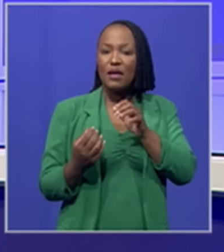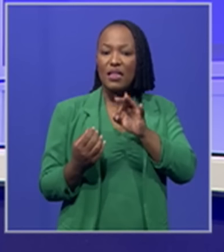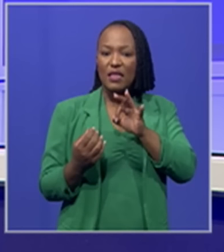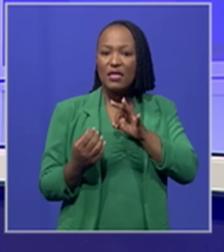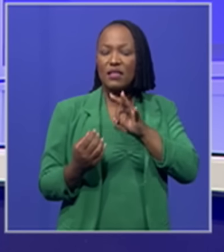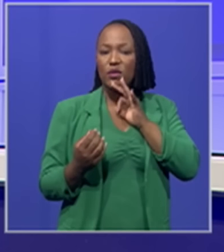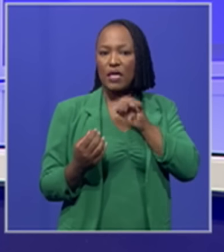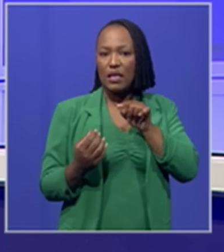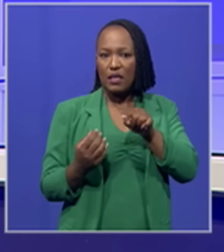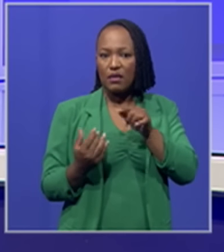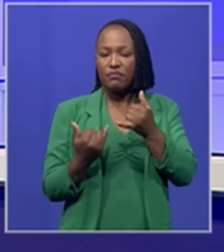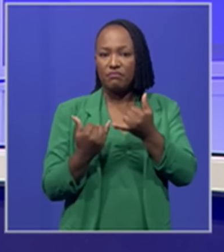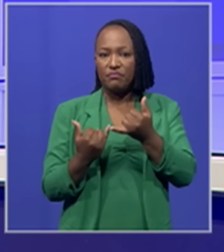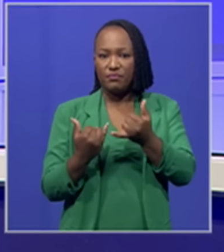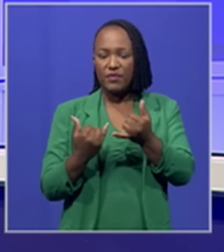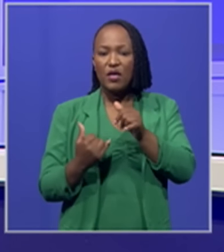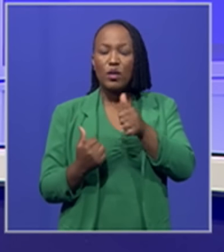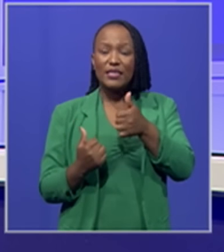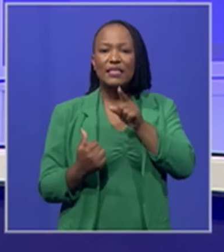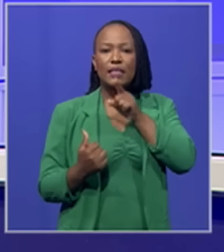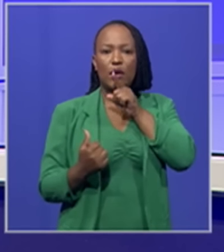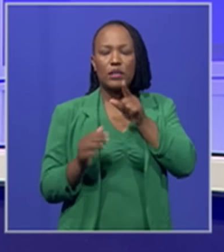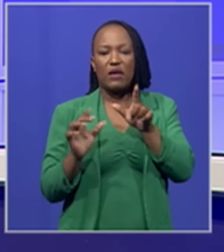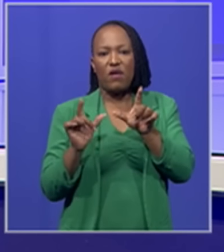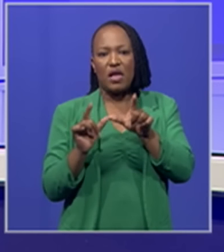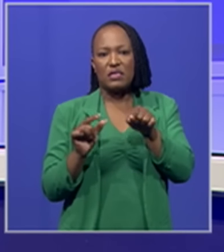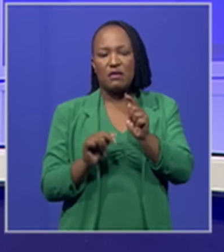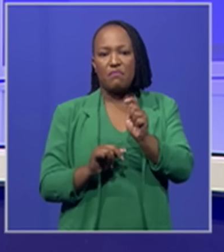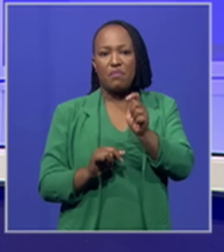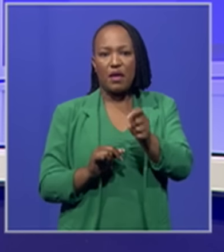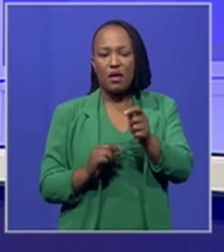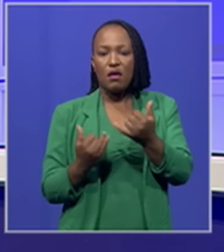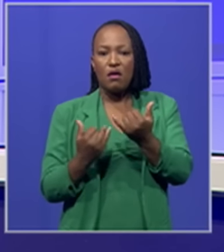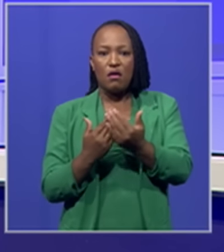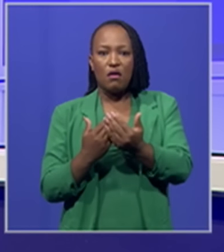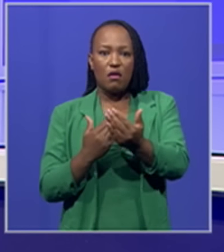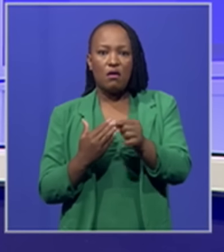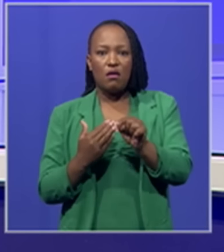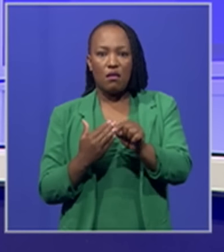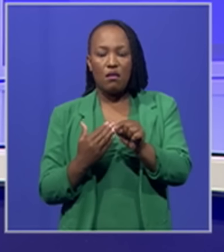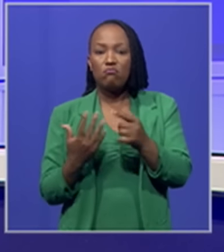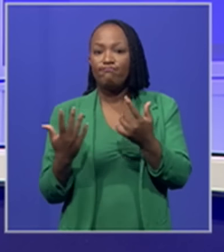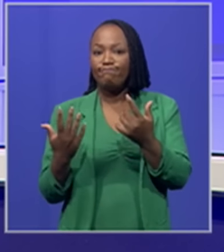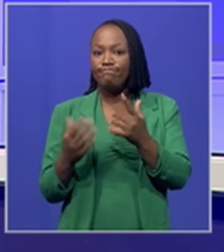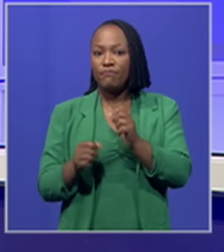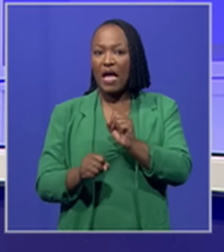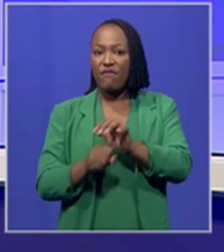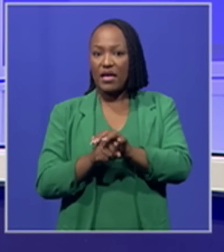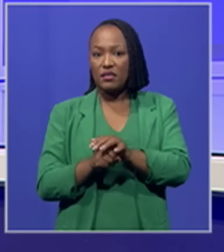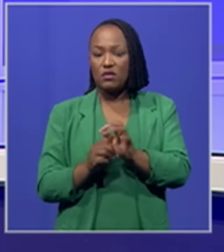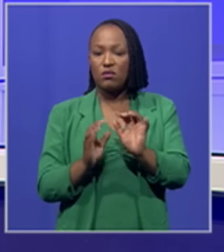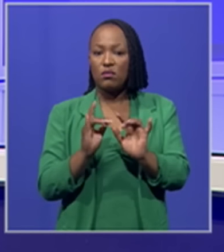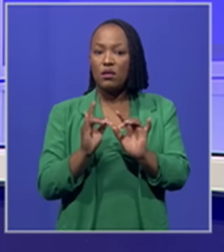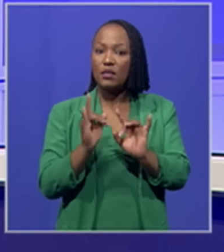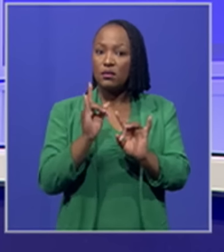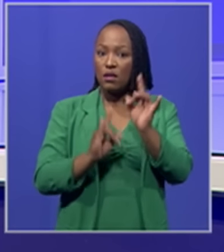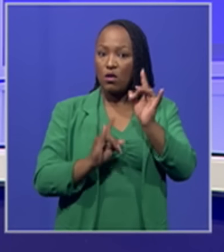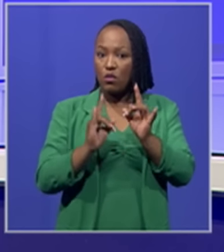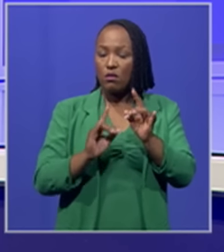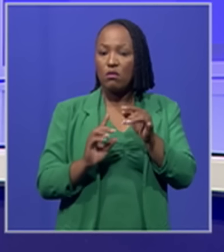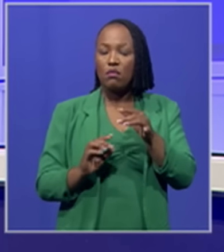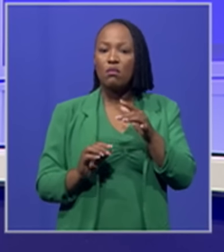ka gore go okediwa ga dituelo go tla ama barekisi ba bojalwa segolobogolo ba ba le gore ba ka kwa motsesetoropong. Seno ke